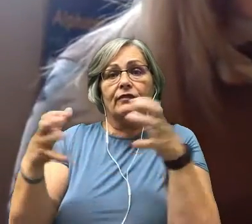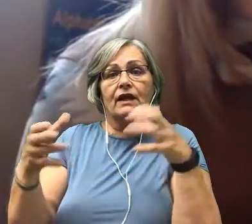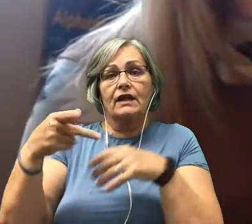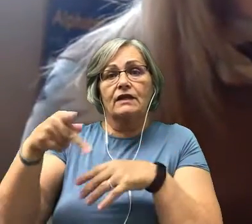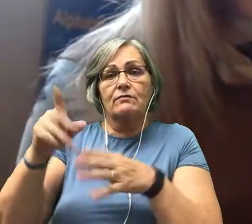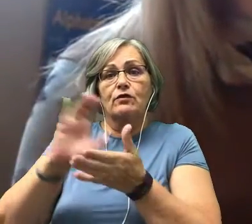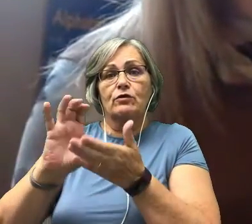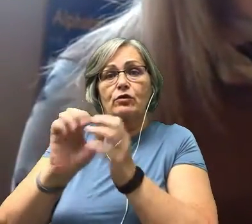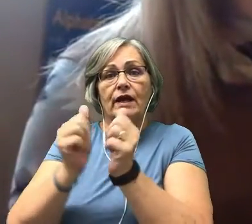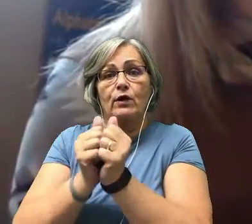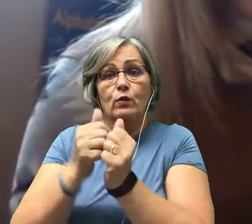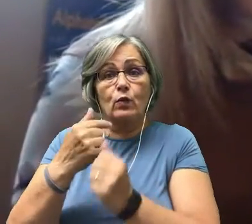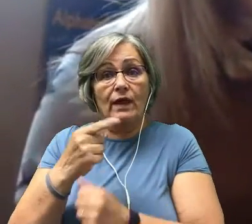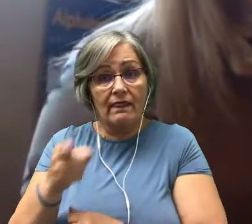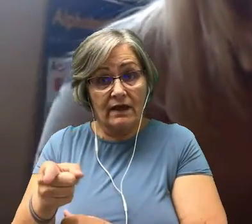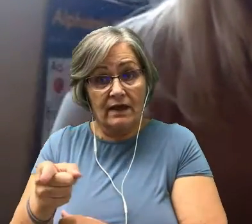with him.